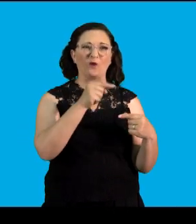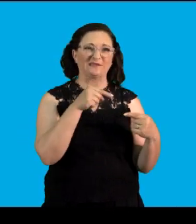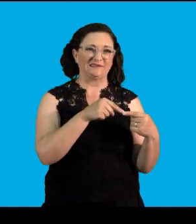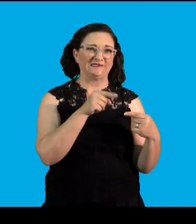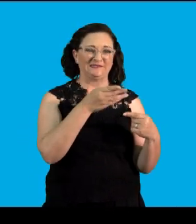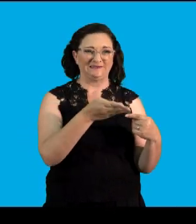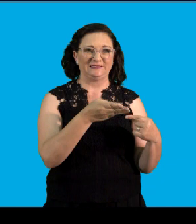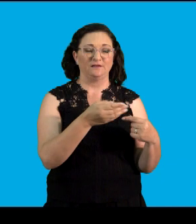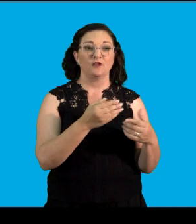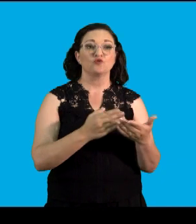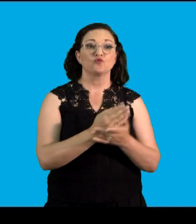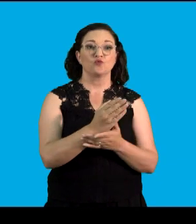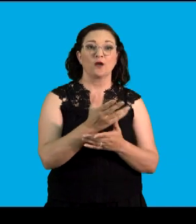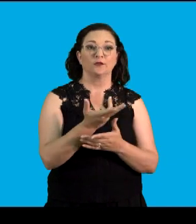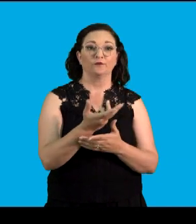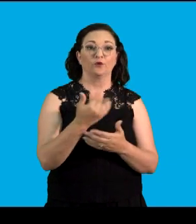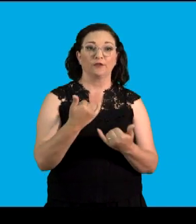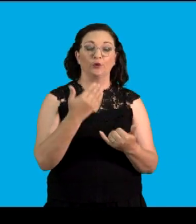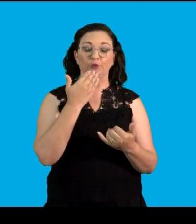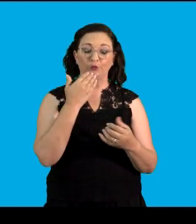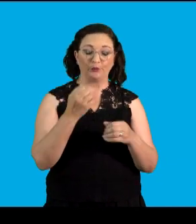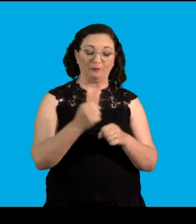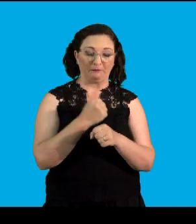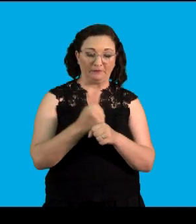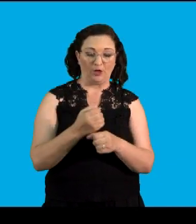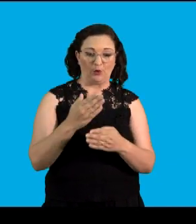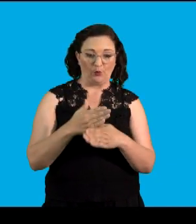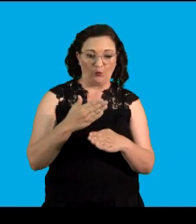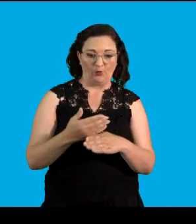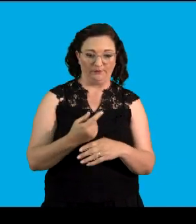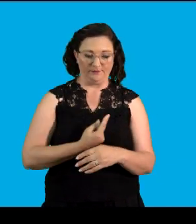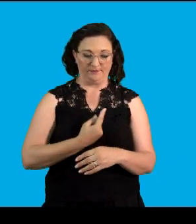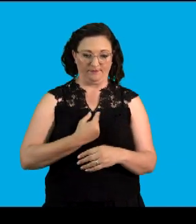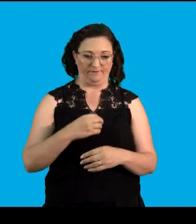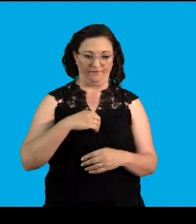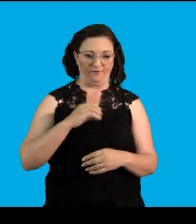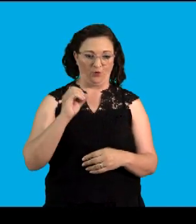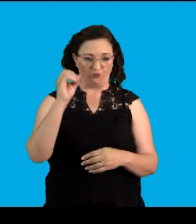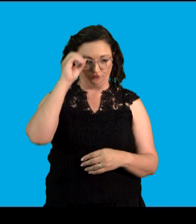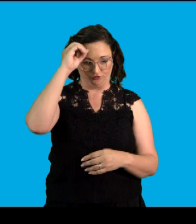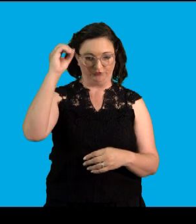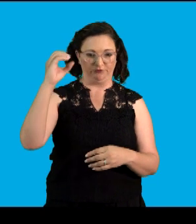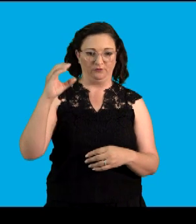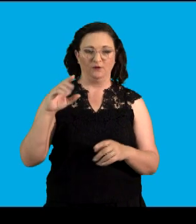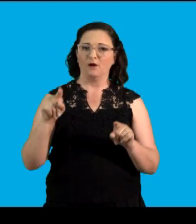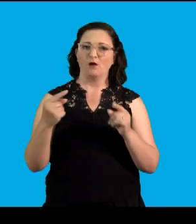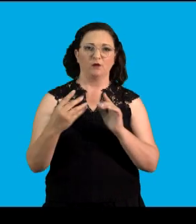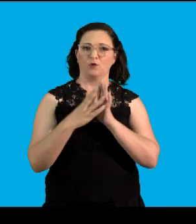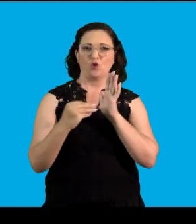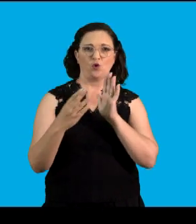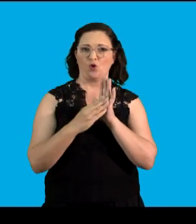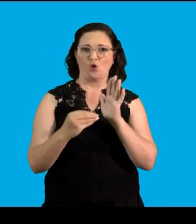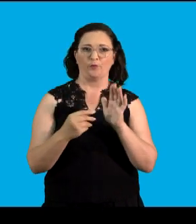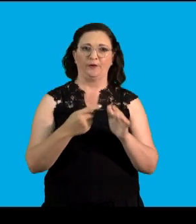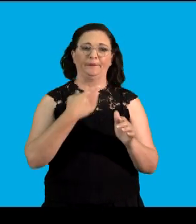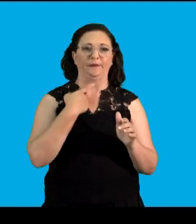copyright? Copyright is the right given to the creator of an original work so that it cannot be copied without his or her